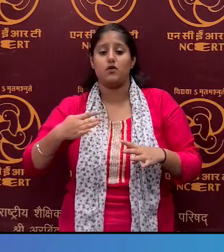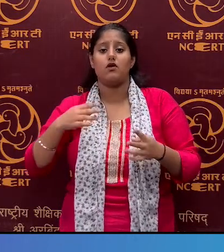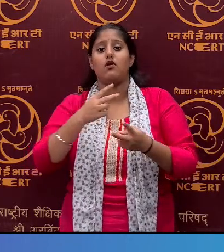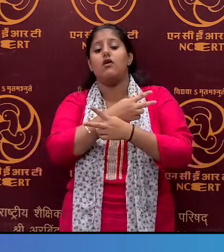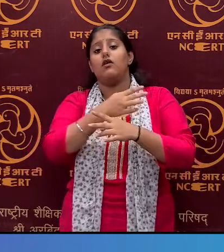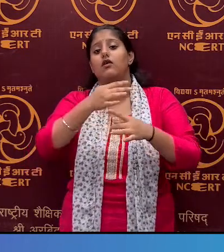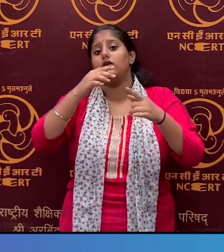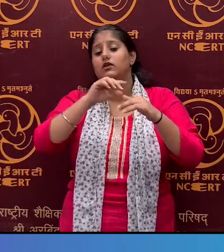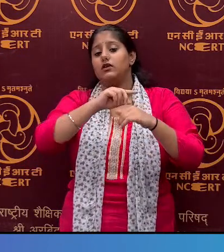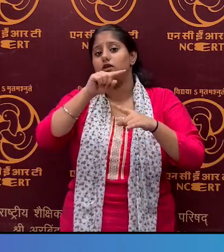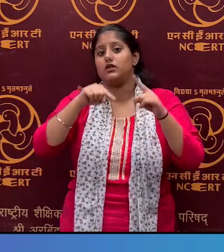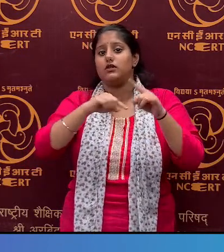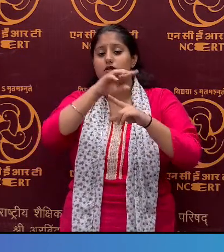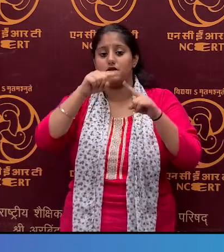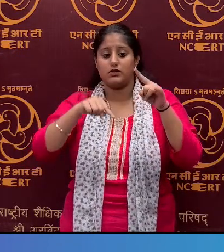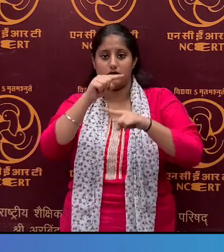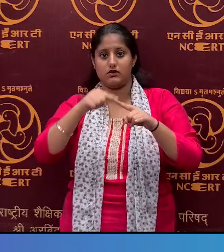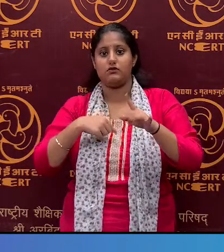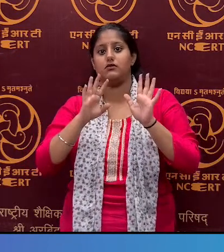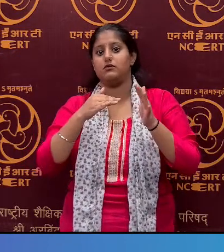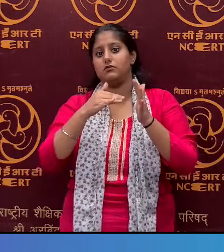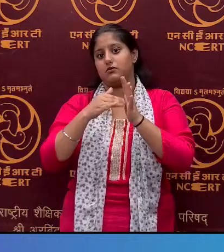under temperate climatic zone.